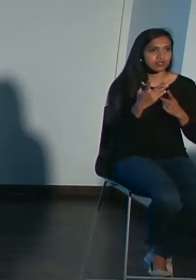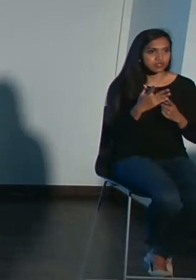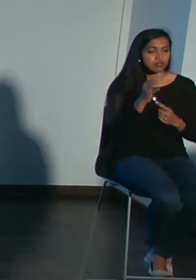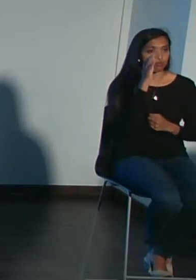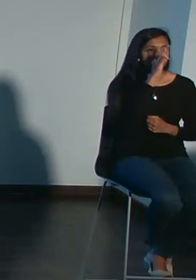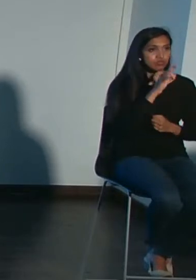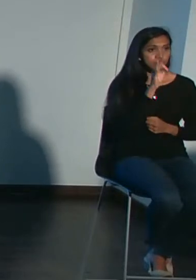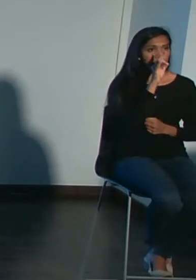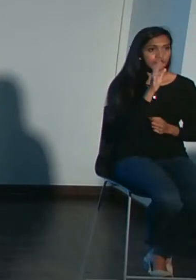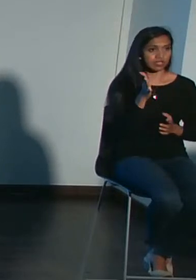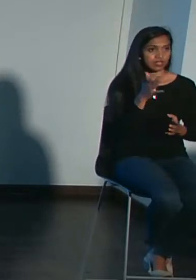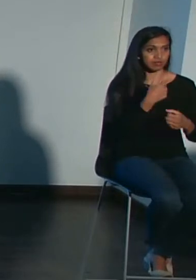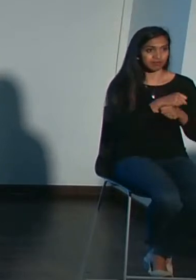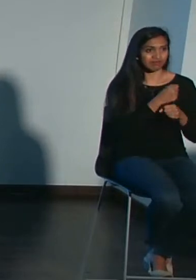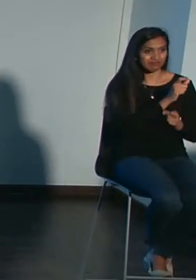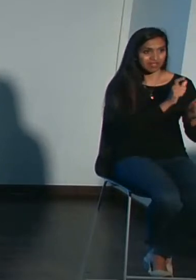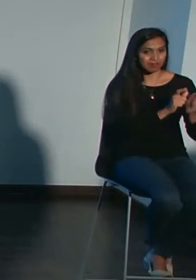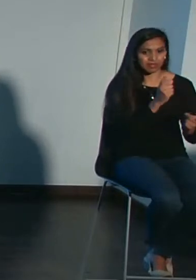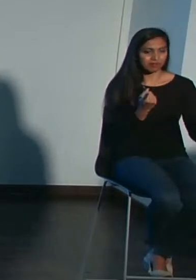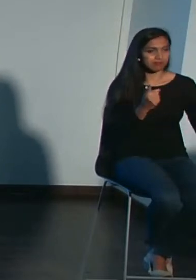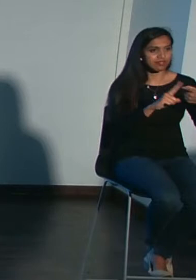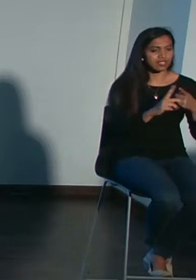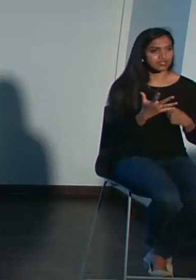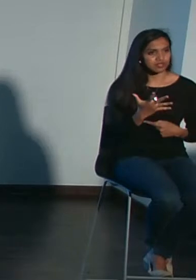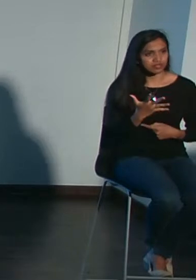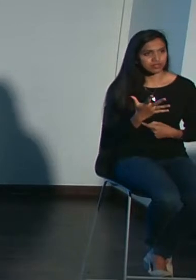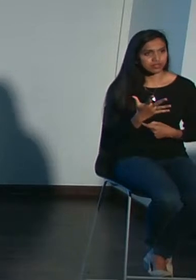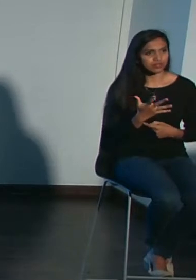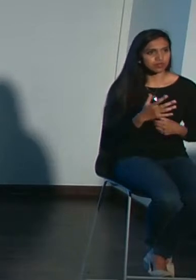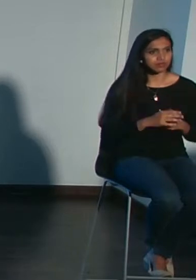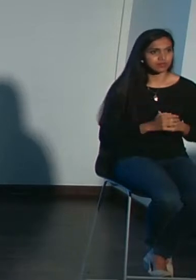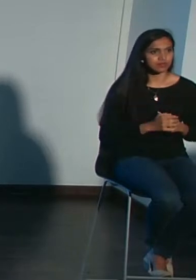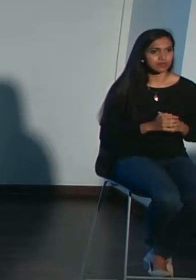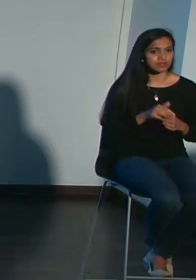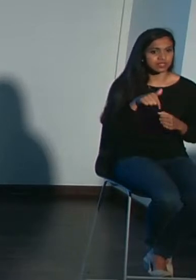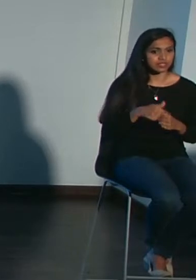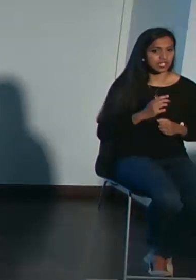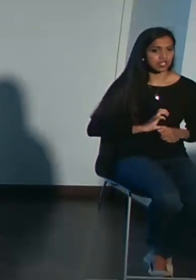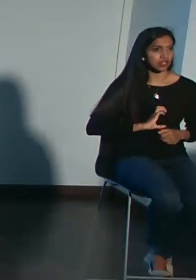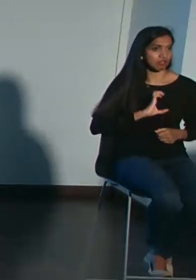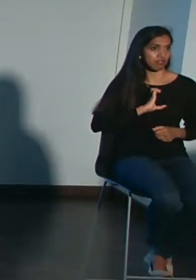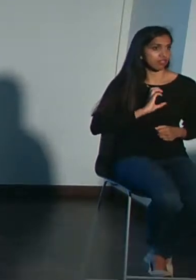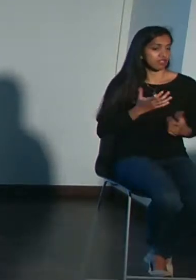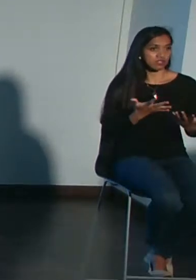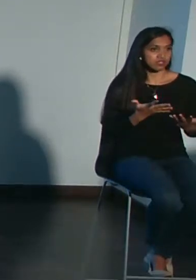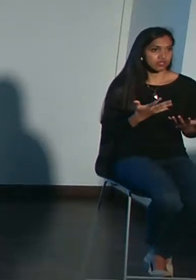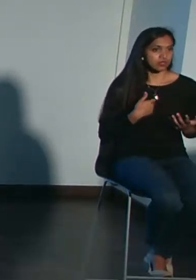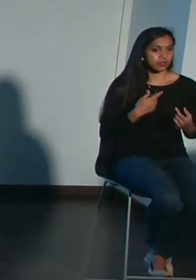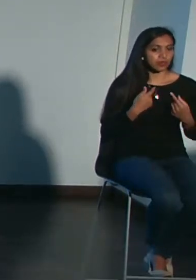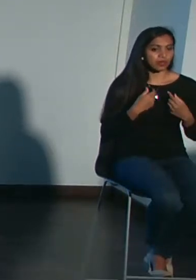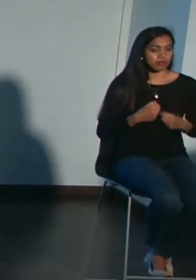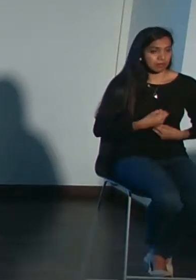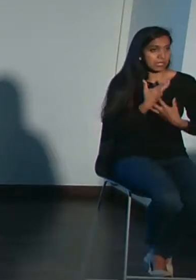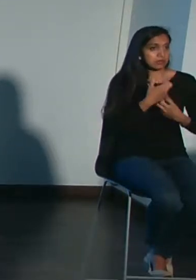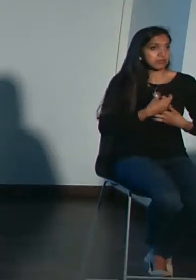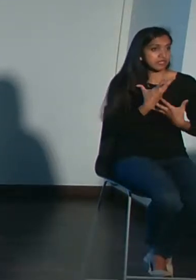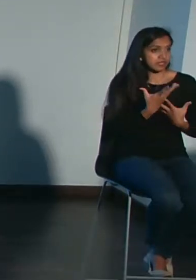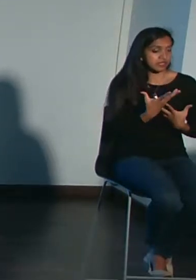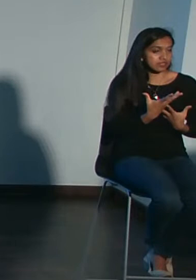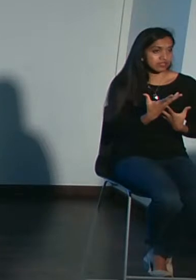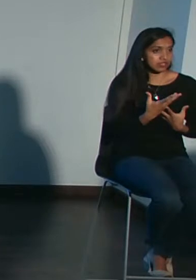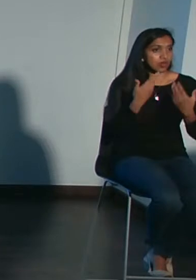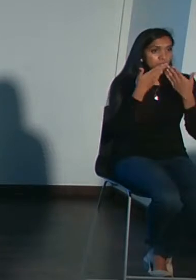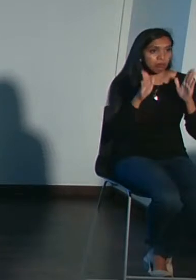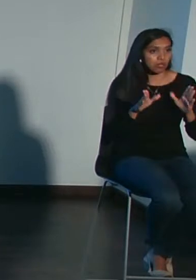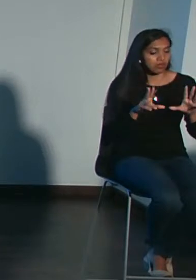filmmakers, when this kind of lack of confidence is being, expressed so